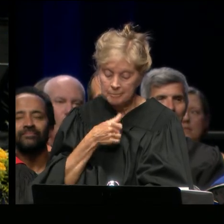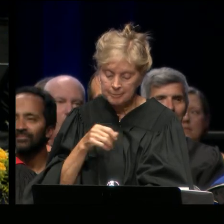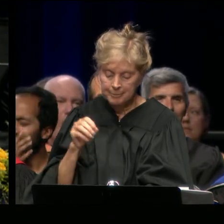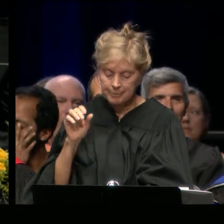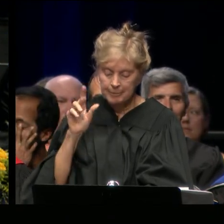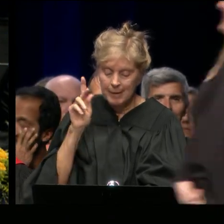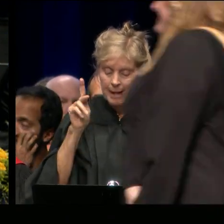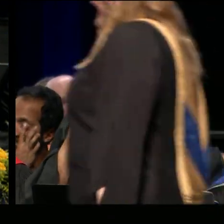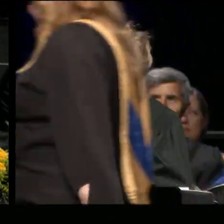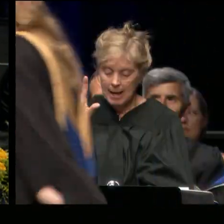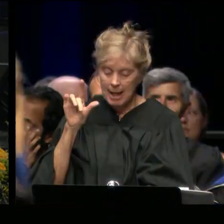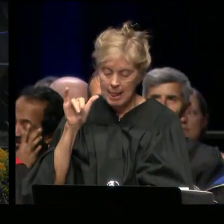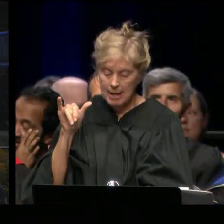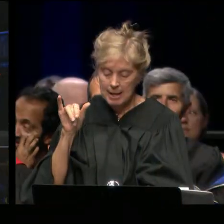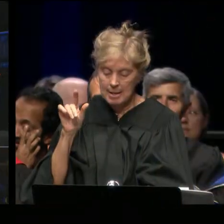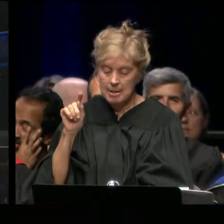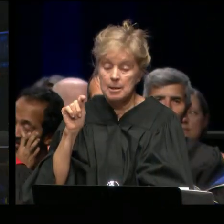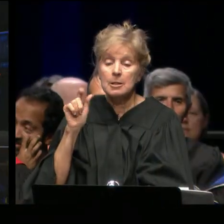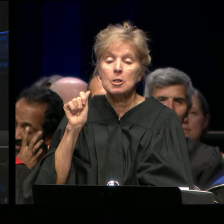Kelly Tarr.